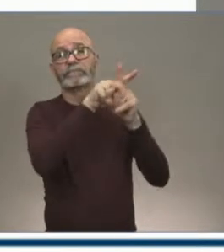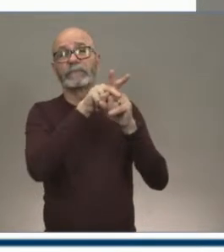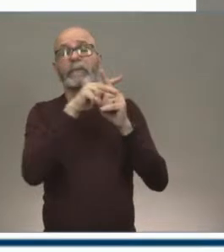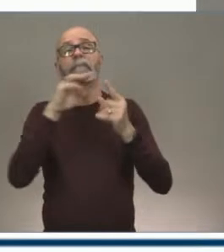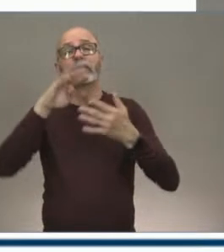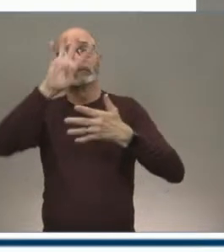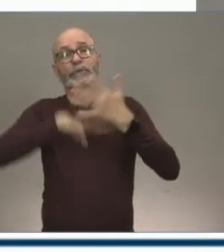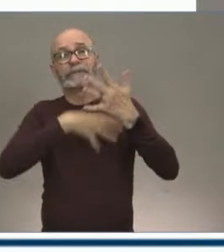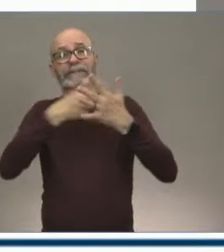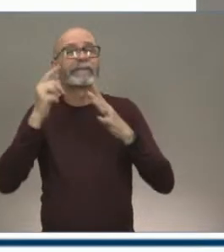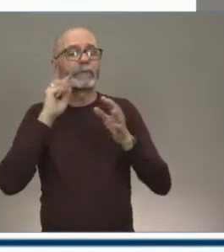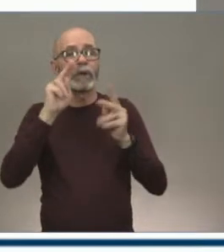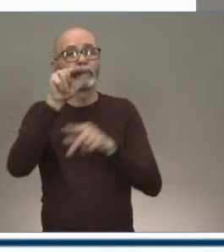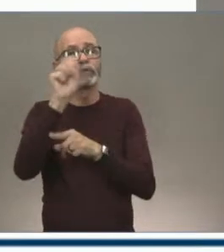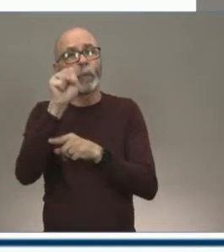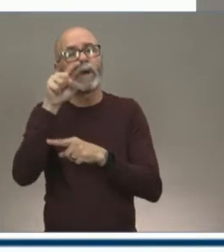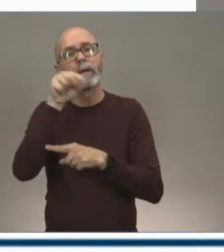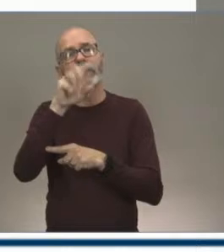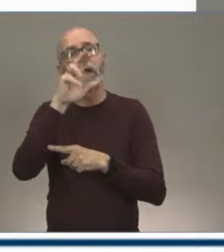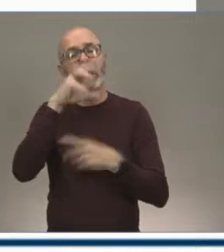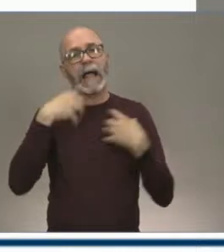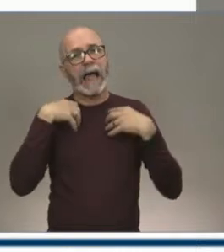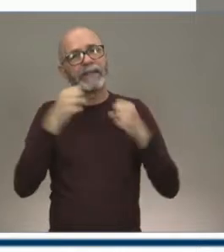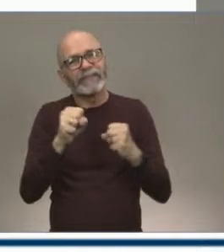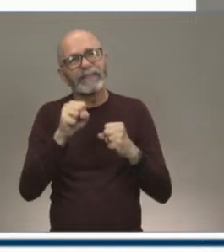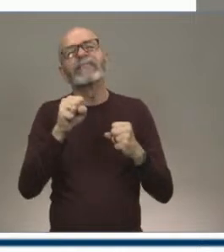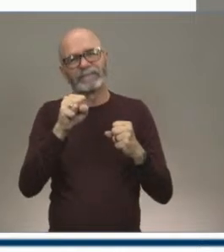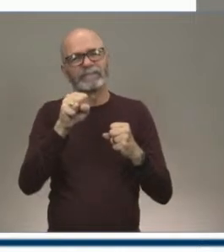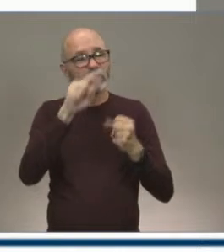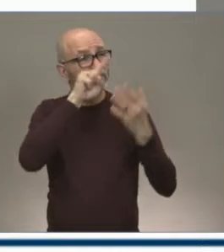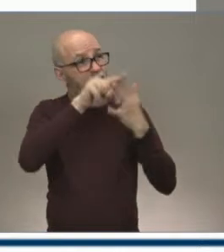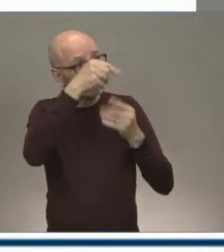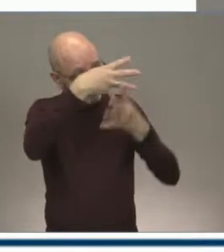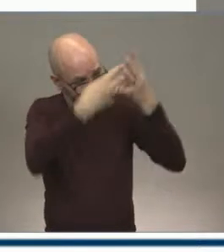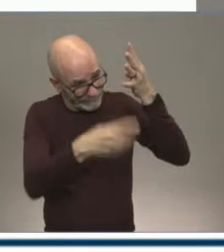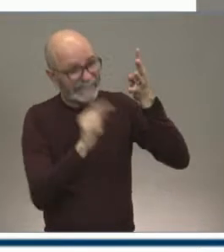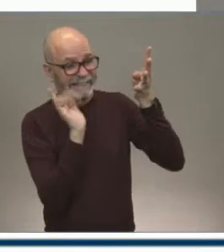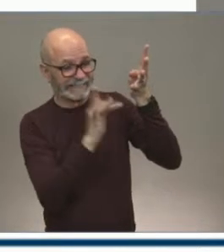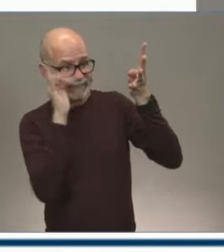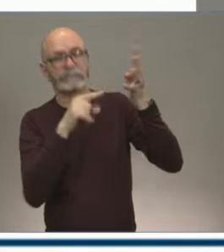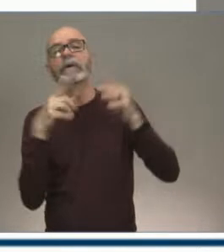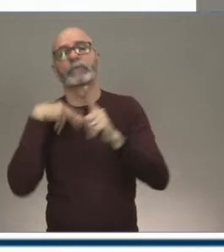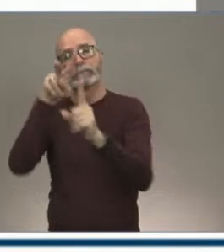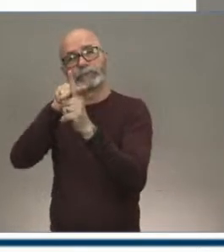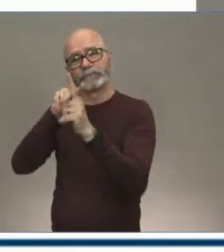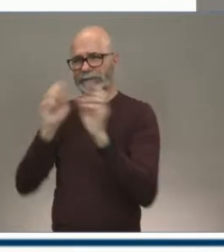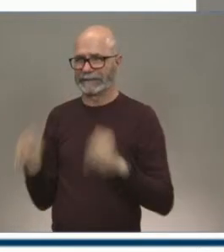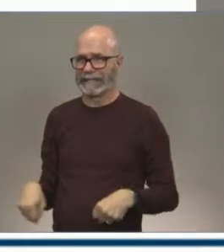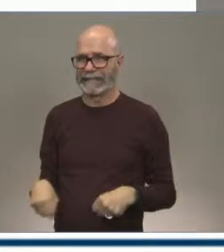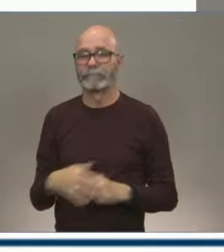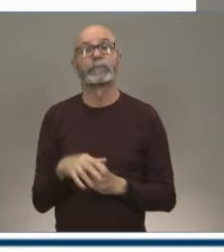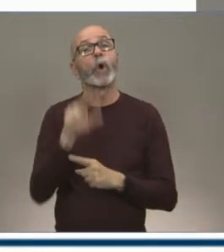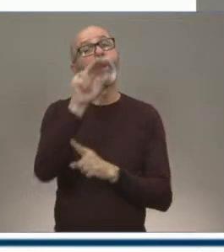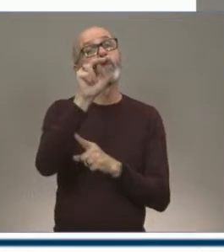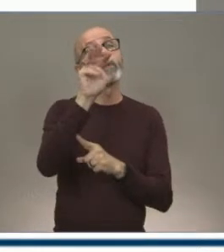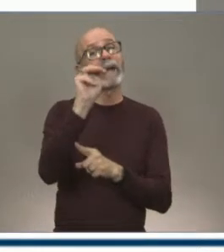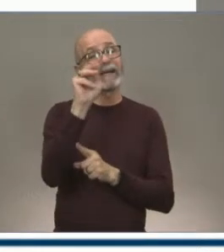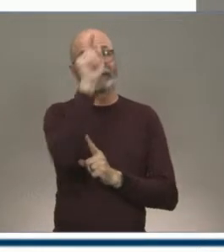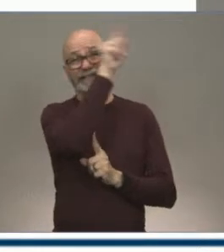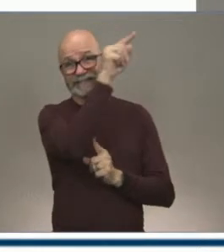at the Nova Scotia Health Authority website. We will also have a pop-up site at the New Minas Fire Department this